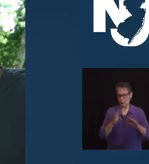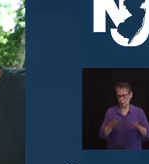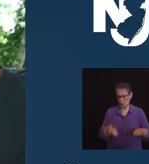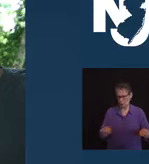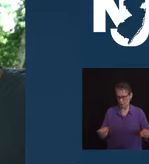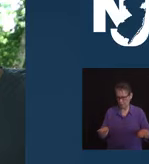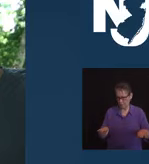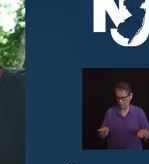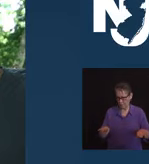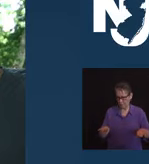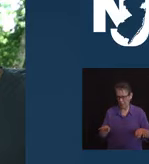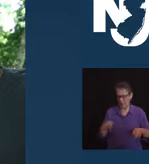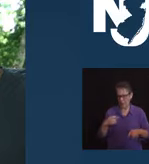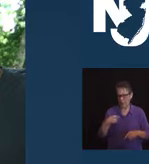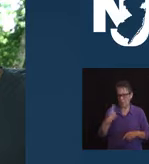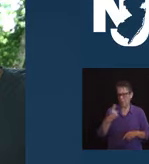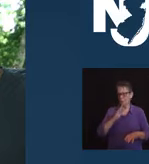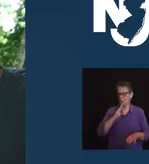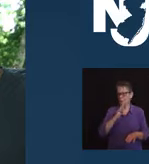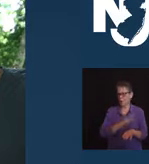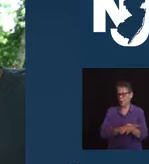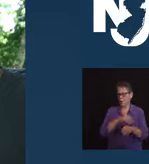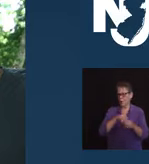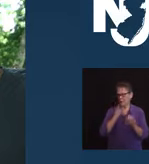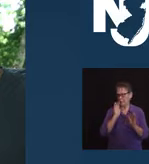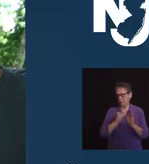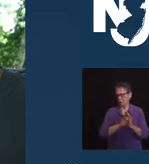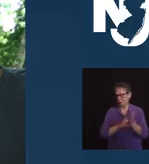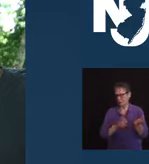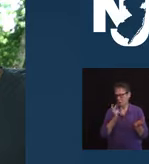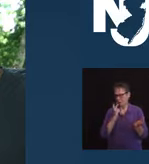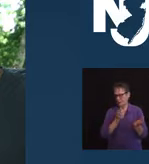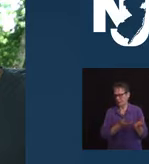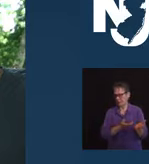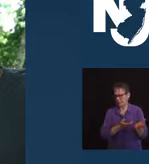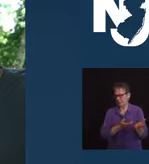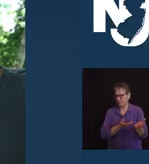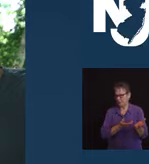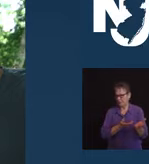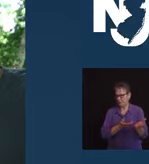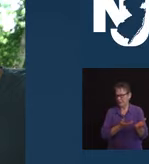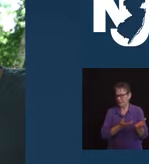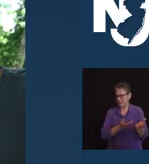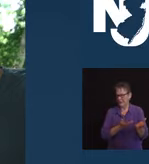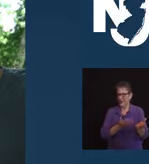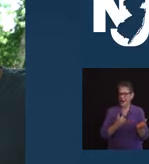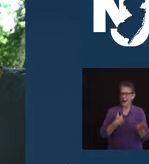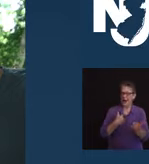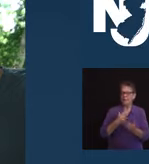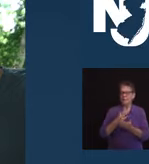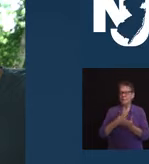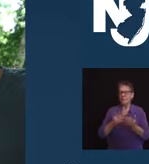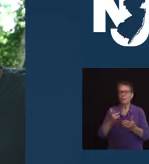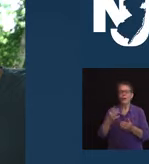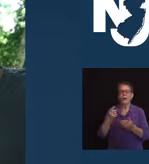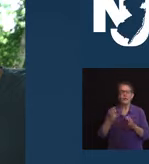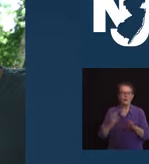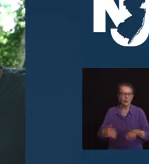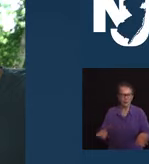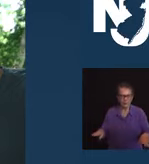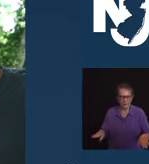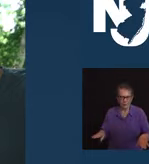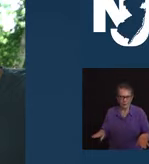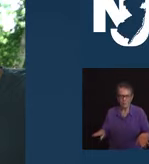her son Frank on the right, and grandsons Stephen, Cole, and Hunter. Diane, by the way, is a nurse at Southern Ocean Medical